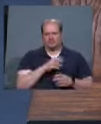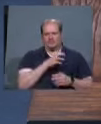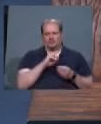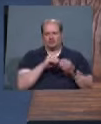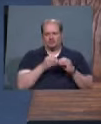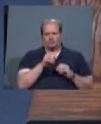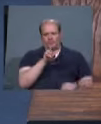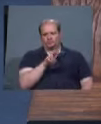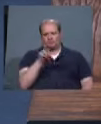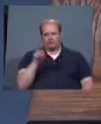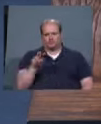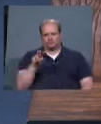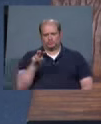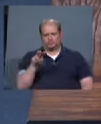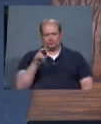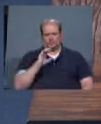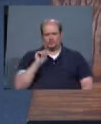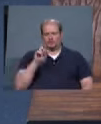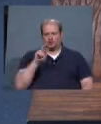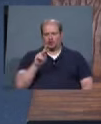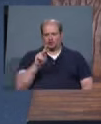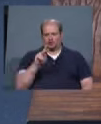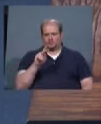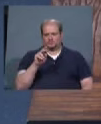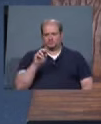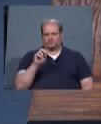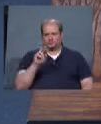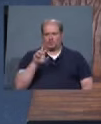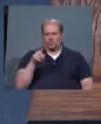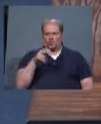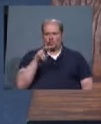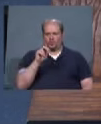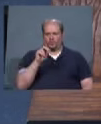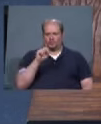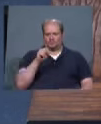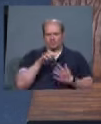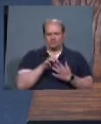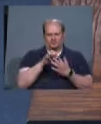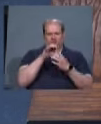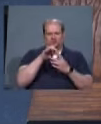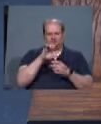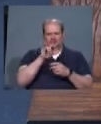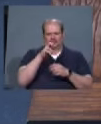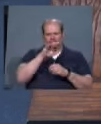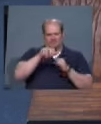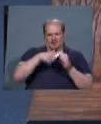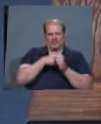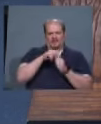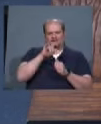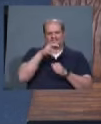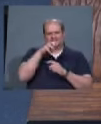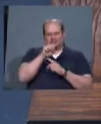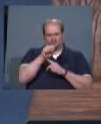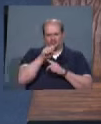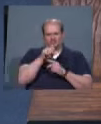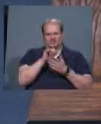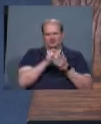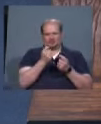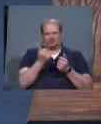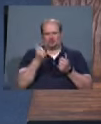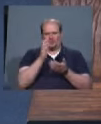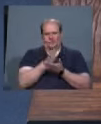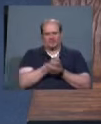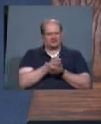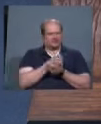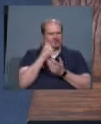number 22, Arkansas Ortho-Specialty Clinic that sits behind Sears and Roebuck, you took away the